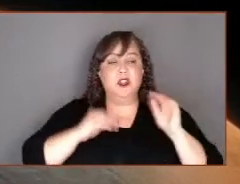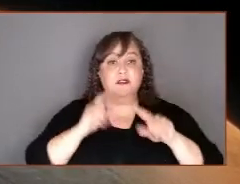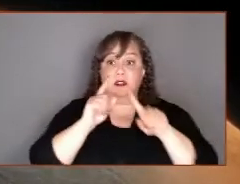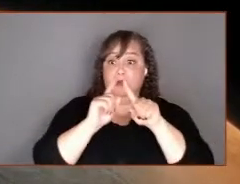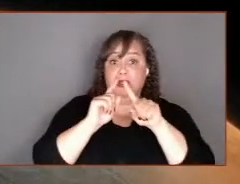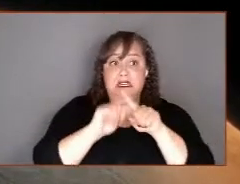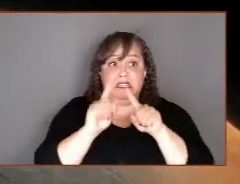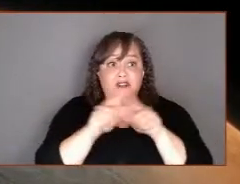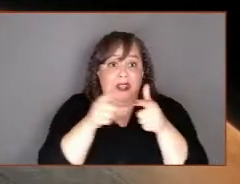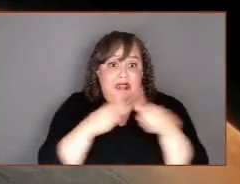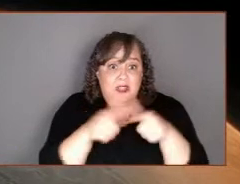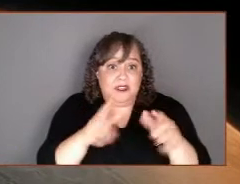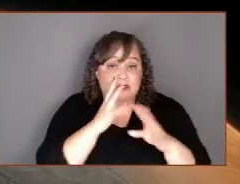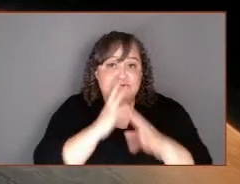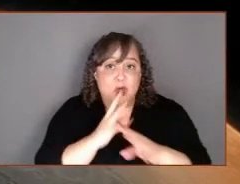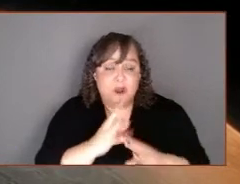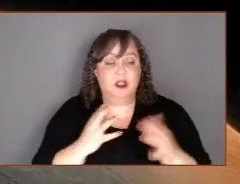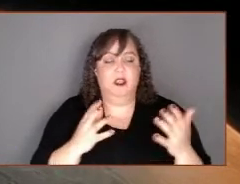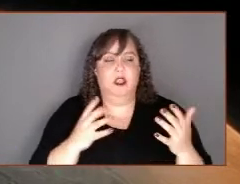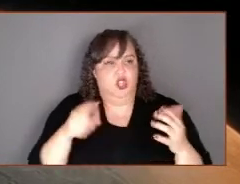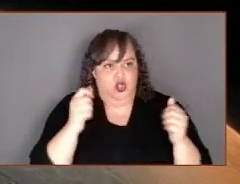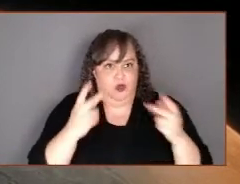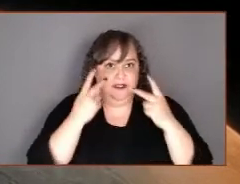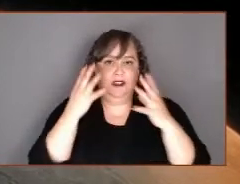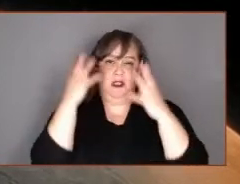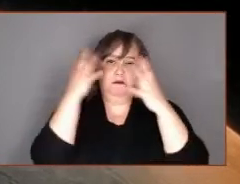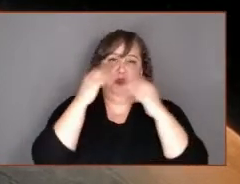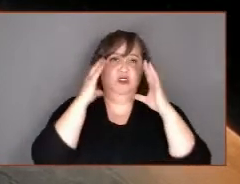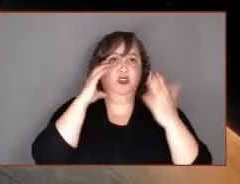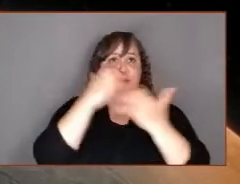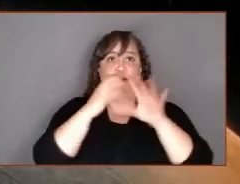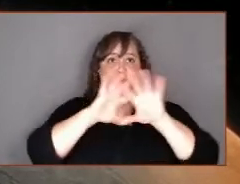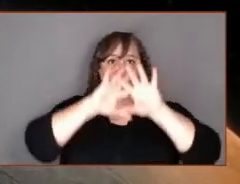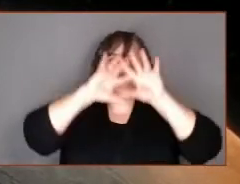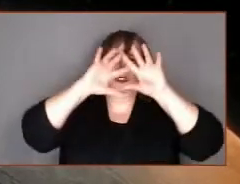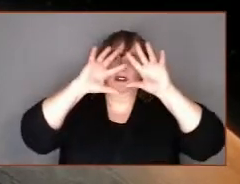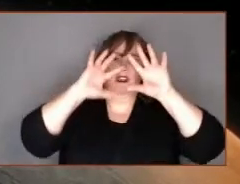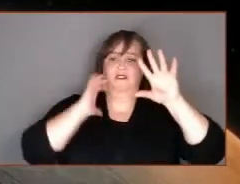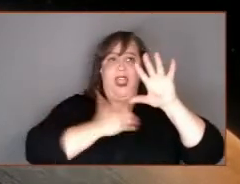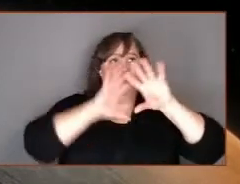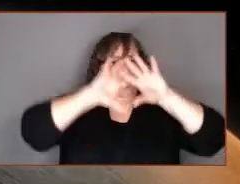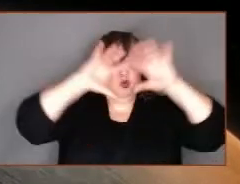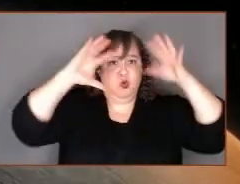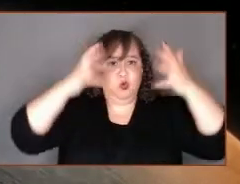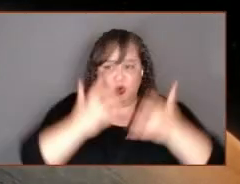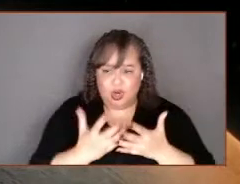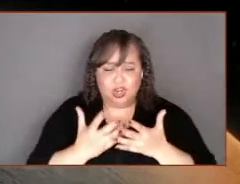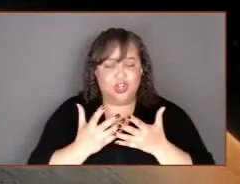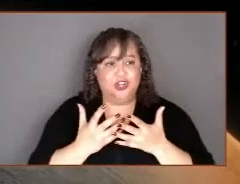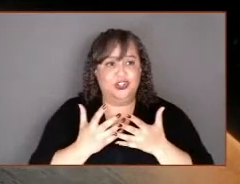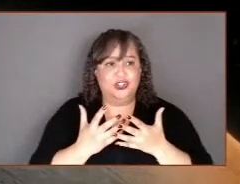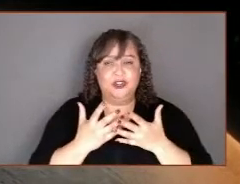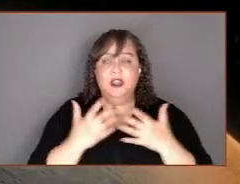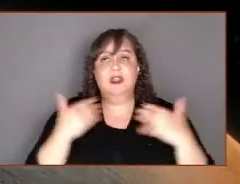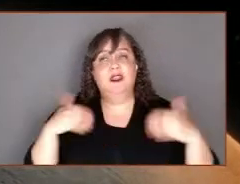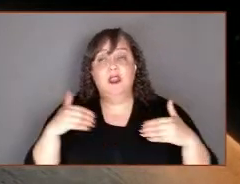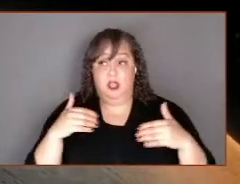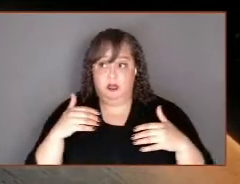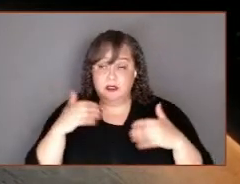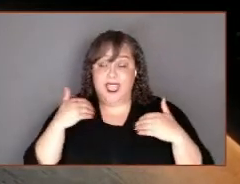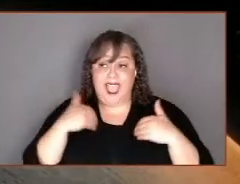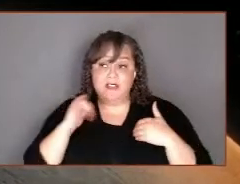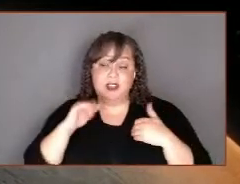you really get to see this beautiful picture of our world and of our planet. Does having a view of our planet like that you've